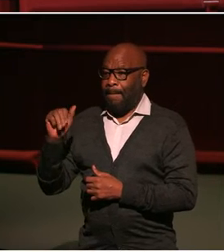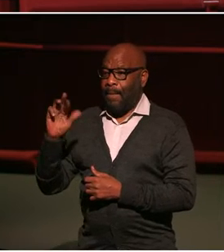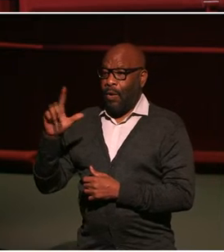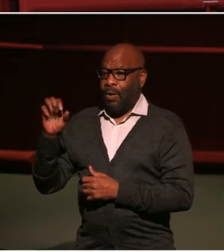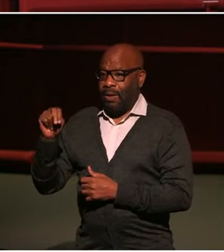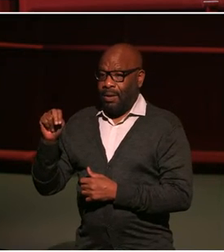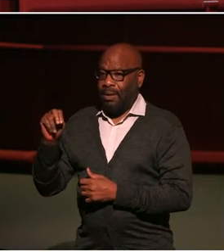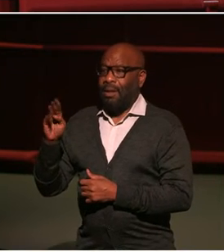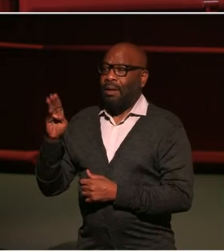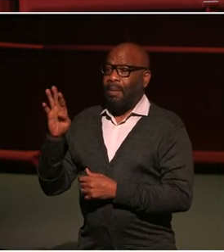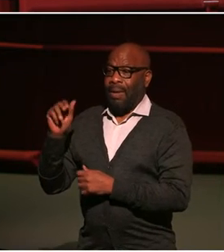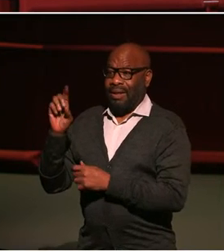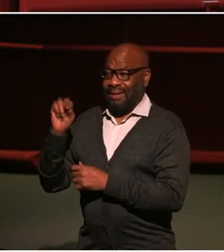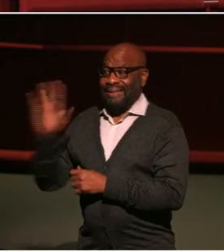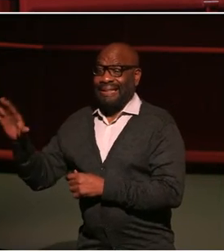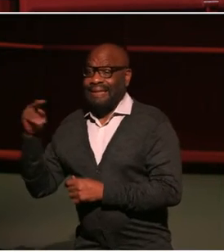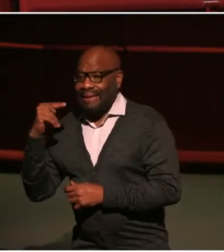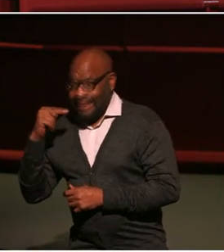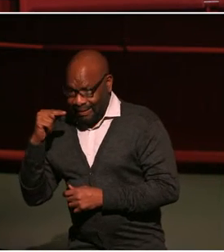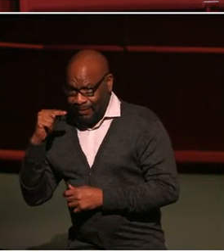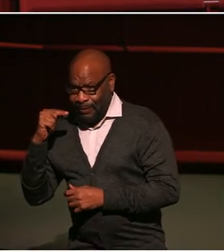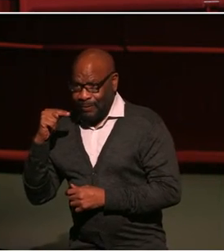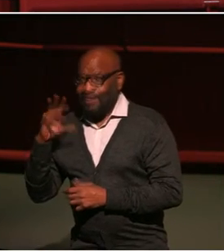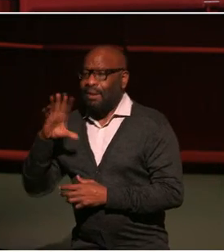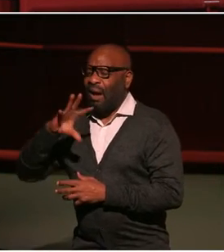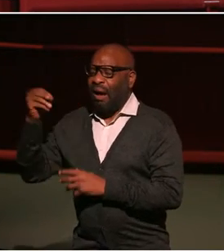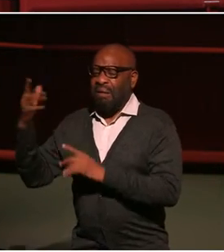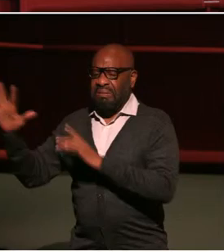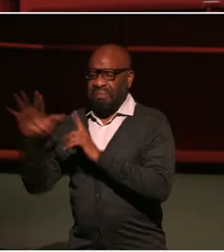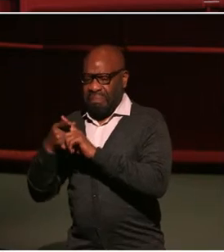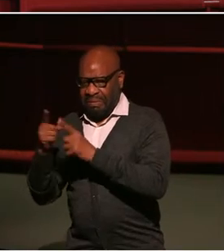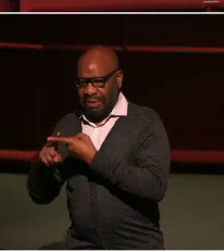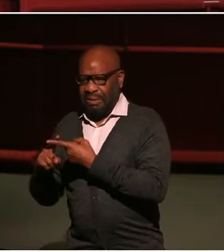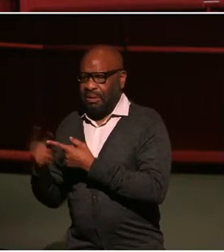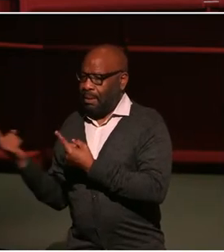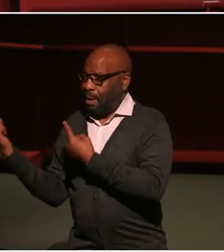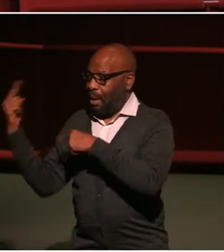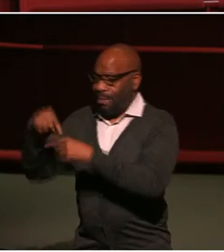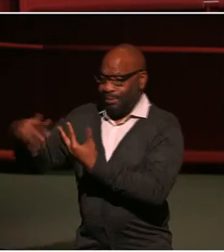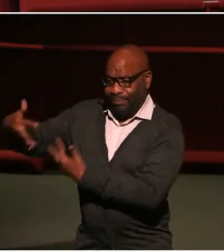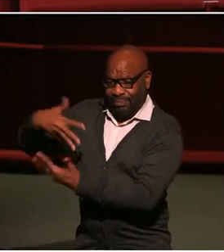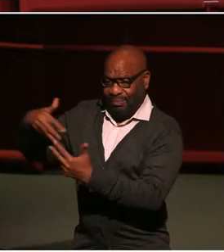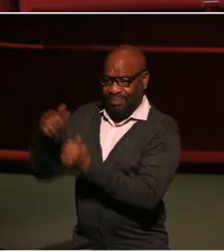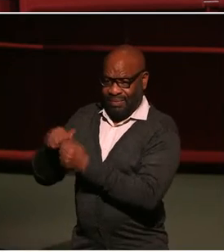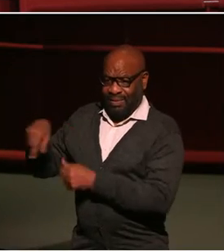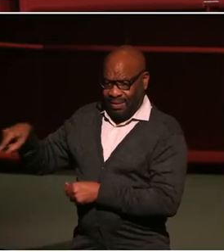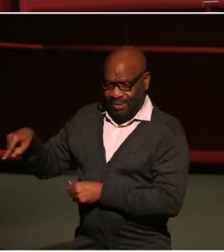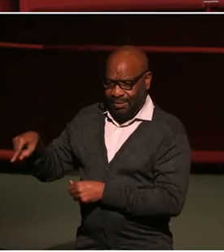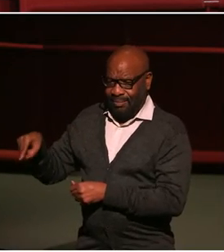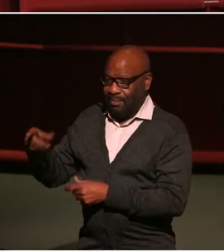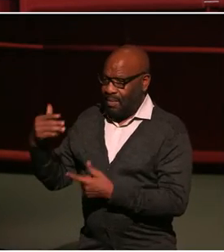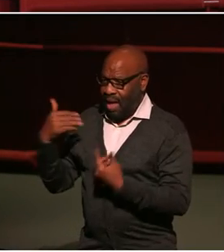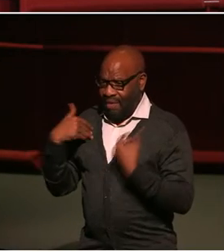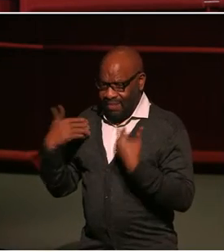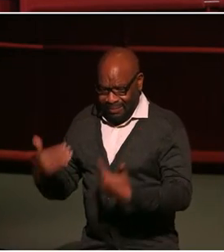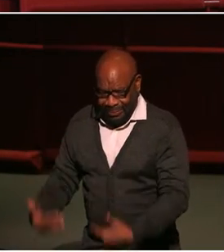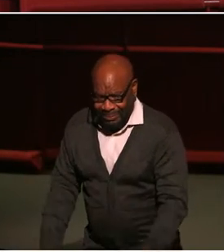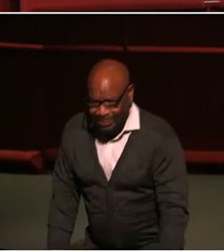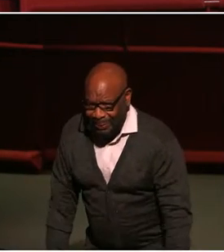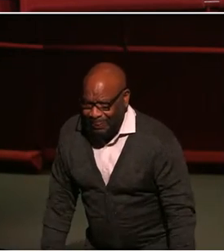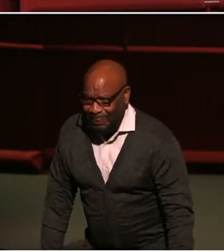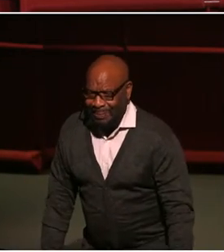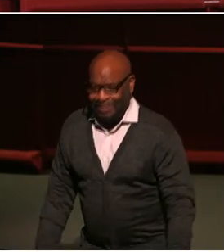his who had come over to play guitar that afternoon, who were in a pair of shorts and